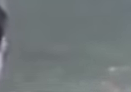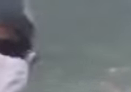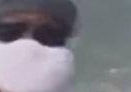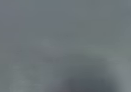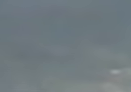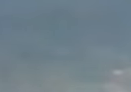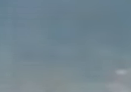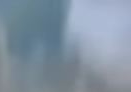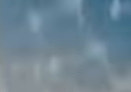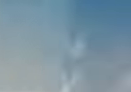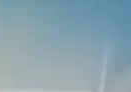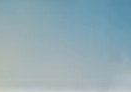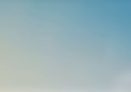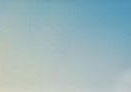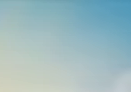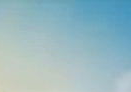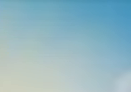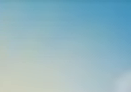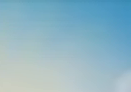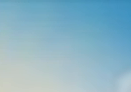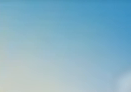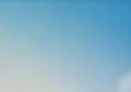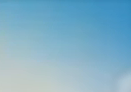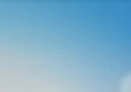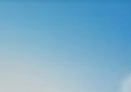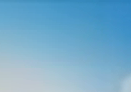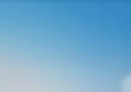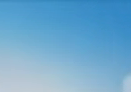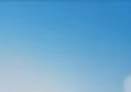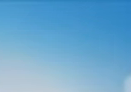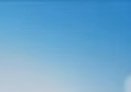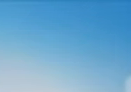body, Lord. Oh, yeah.